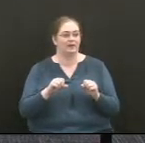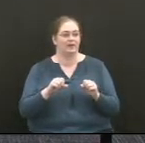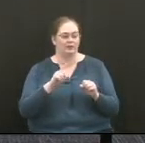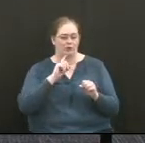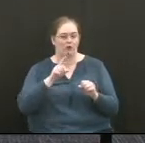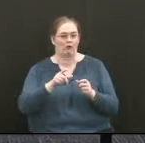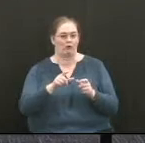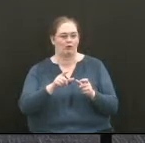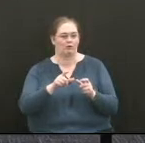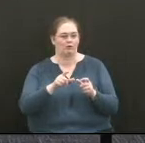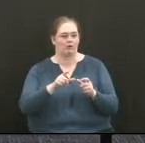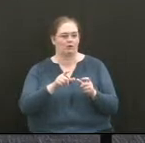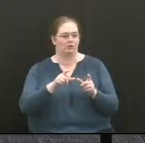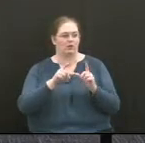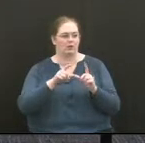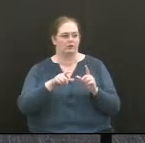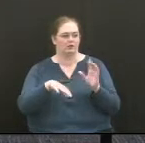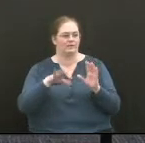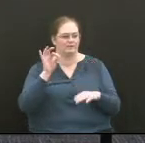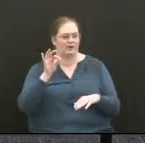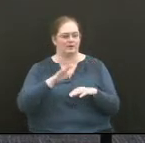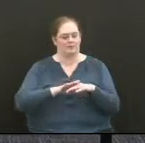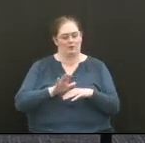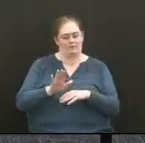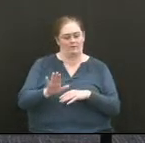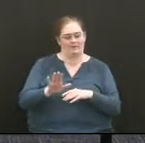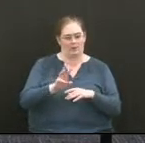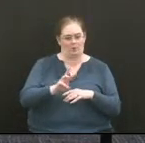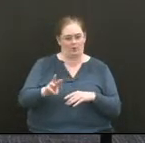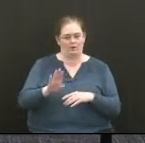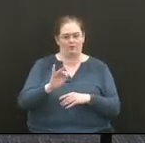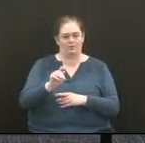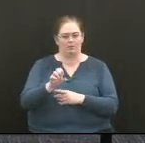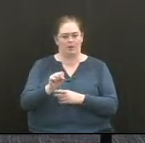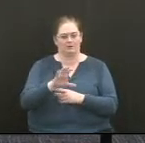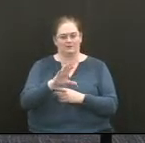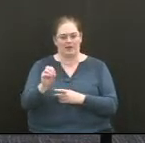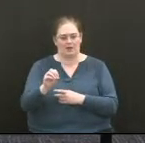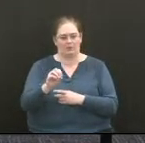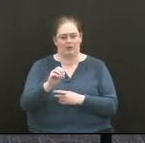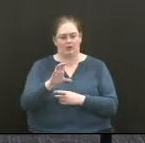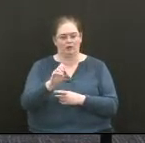they are located, and you can find them on their website at